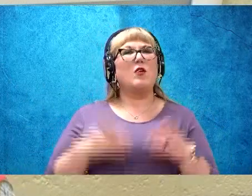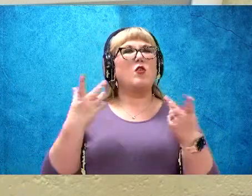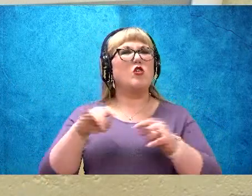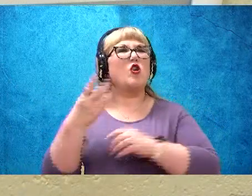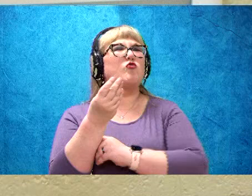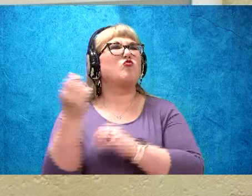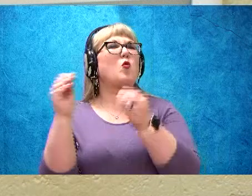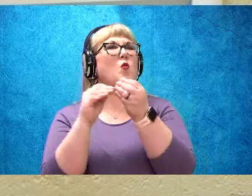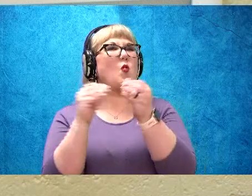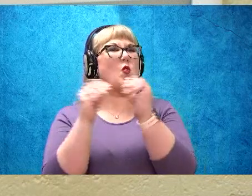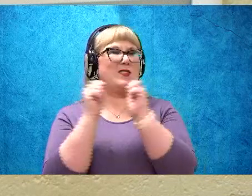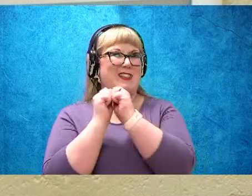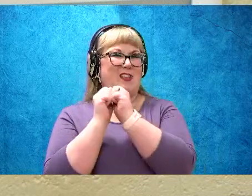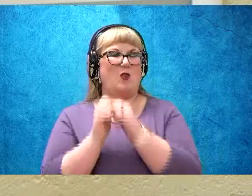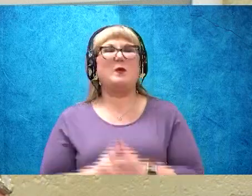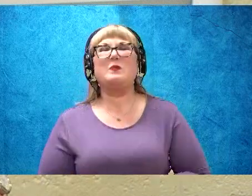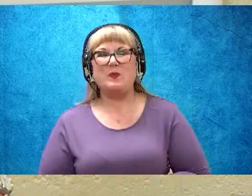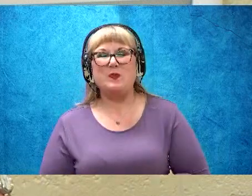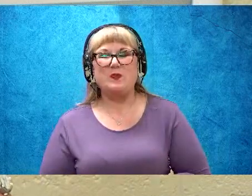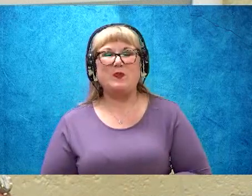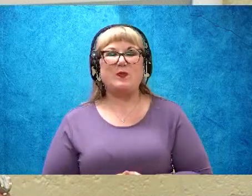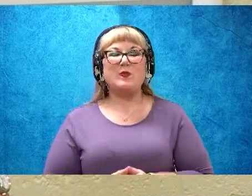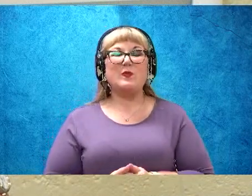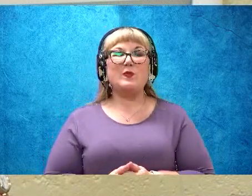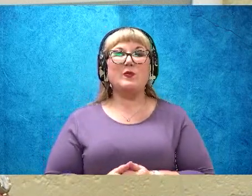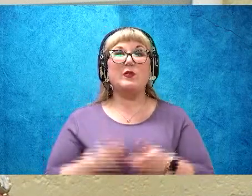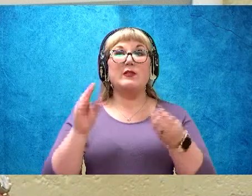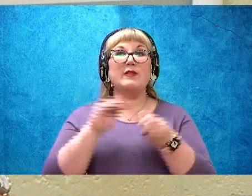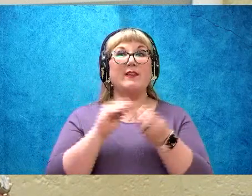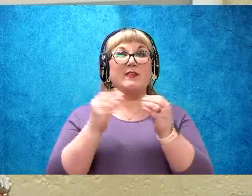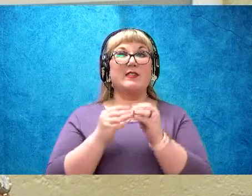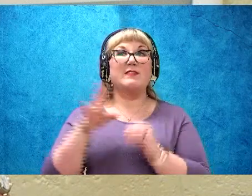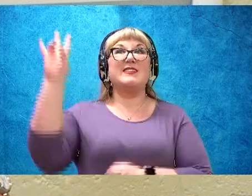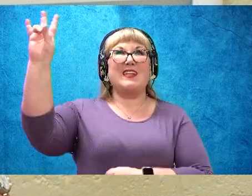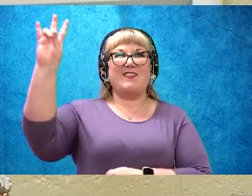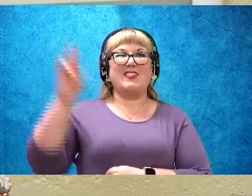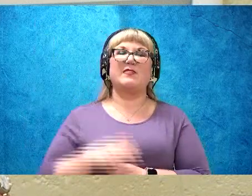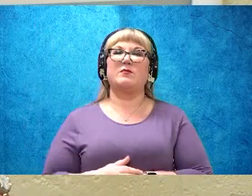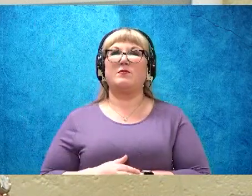few more of those together. Let's do number 7.